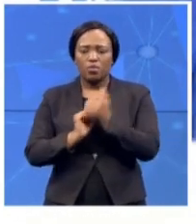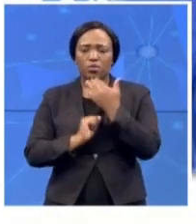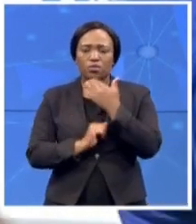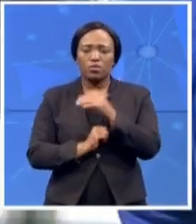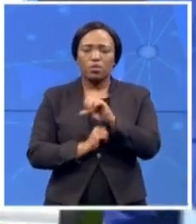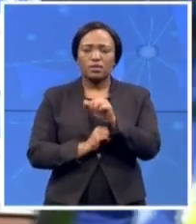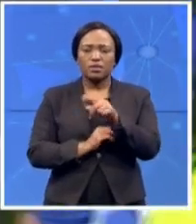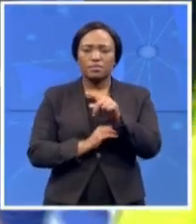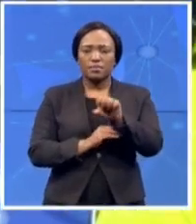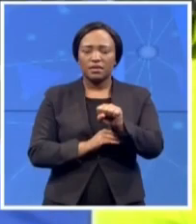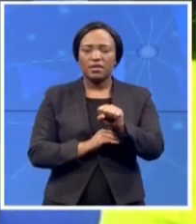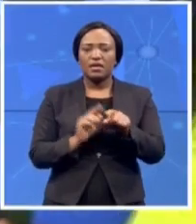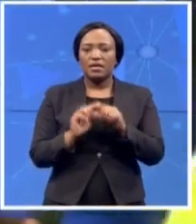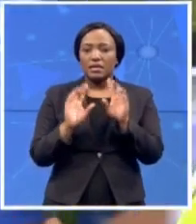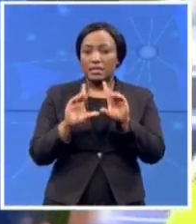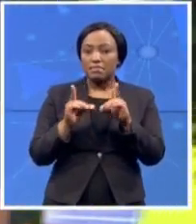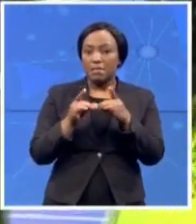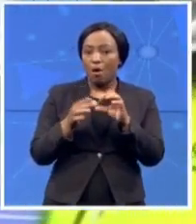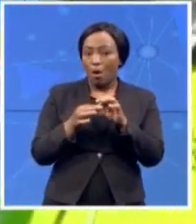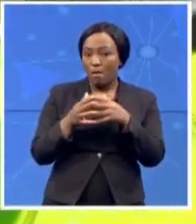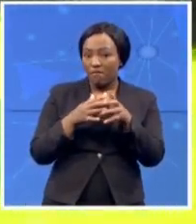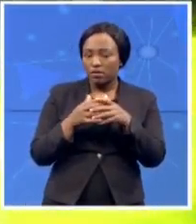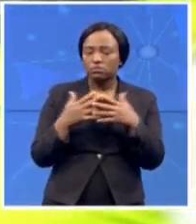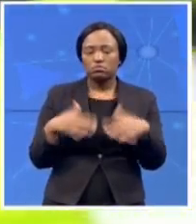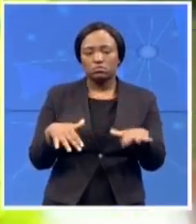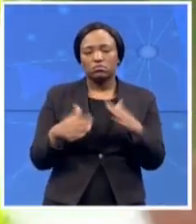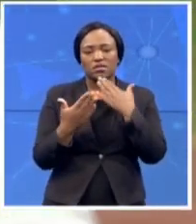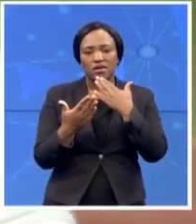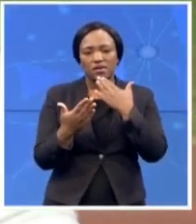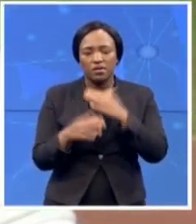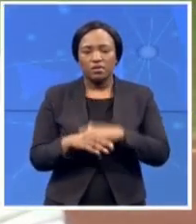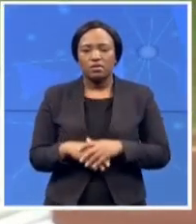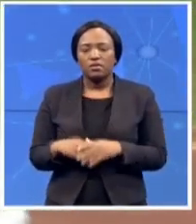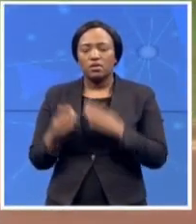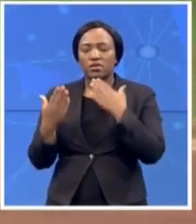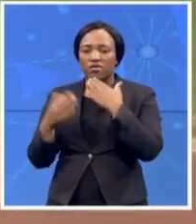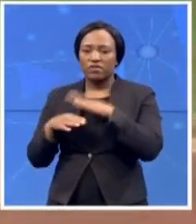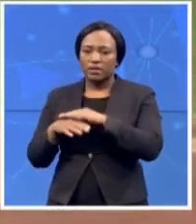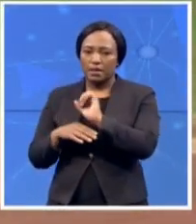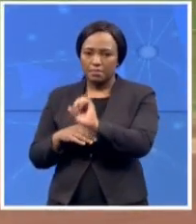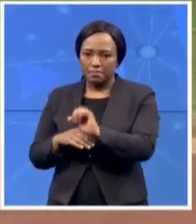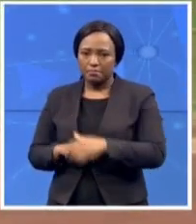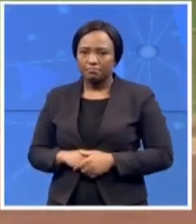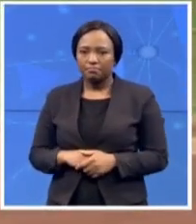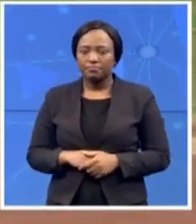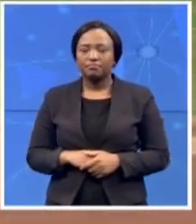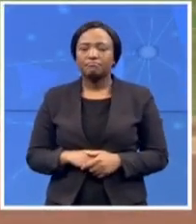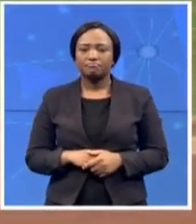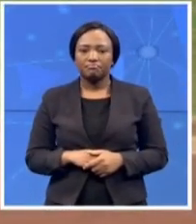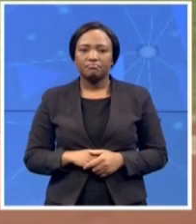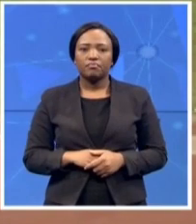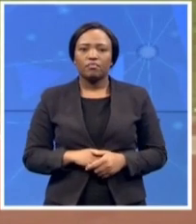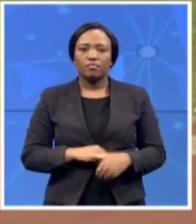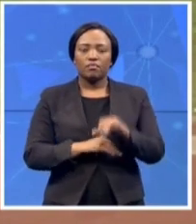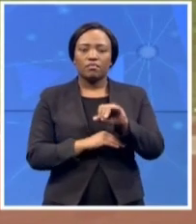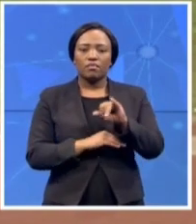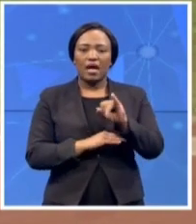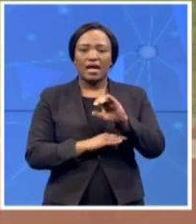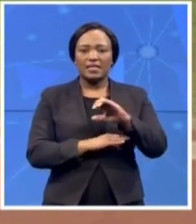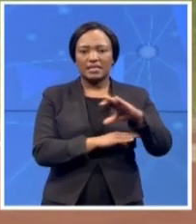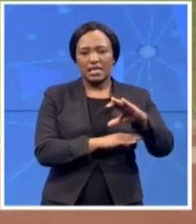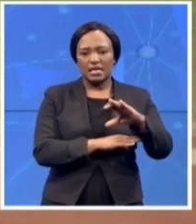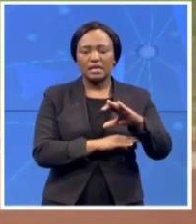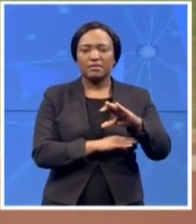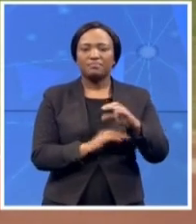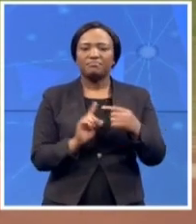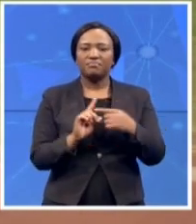them for that. All right. Thank you very much for your time. I appreciate you. So those were the IEC officials, Mr. Crosby Gqeberha and Julie Stanworth,